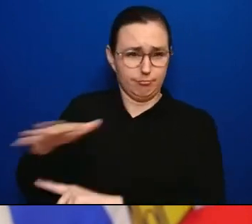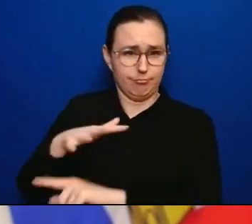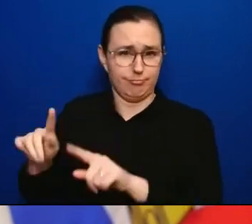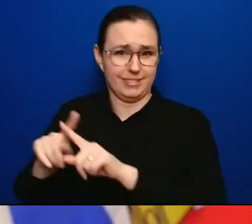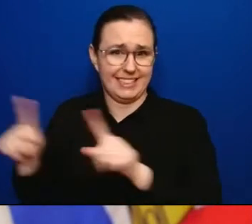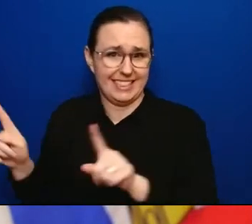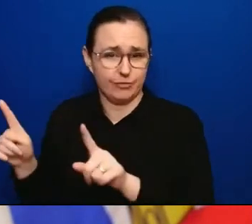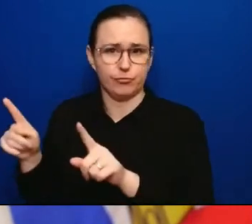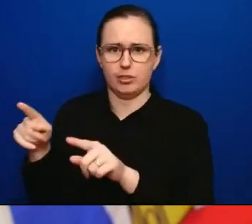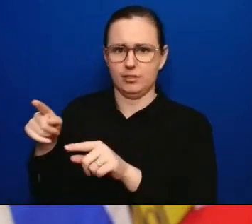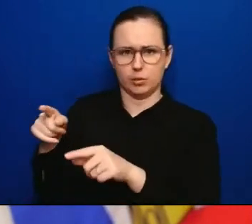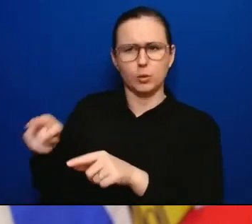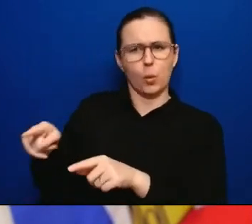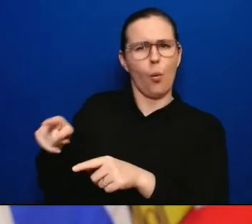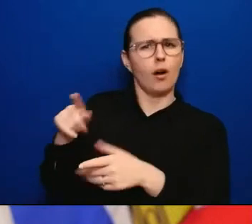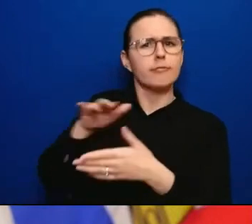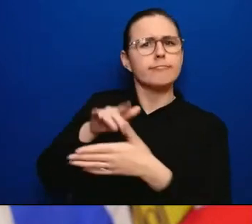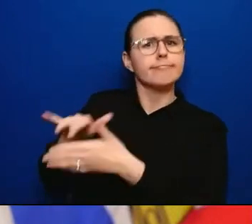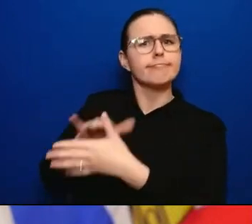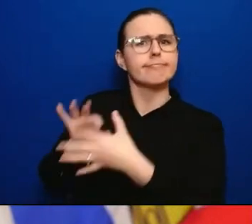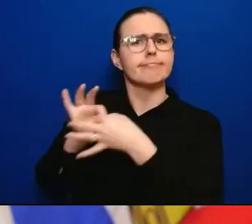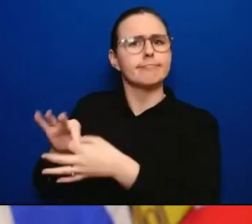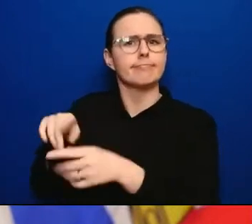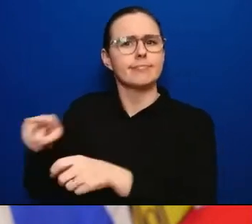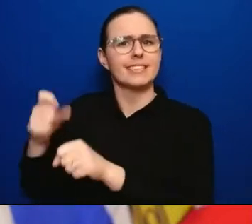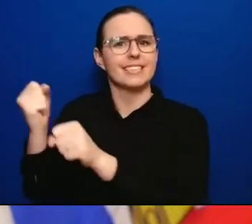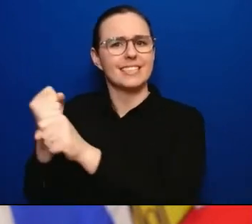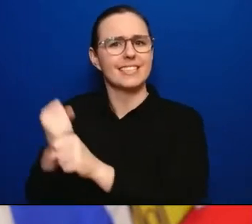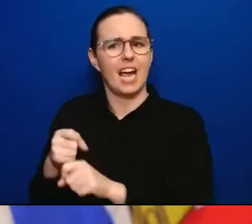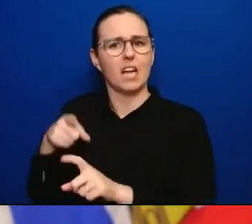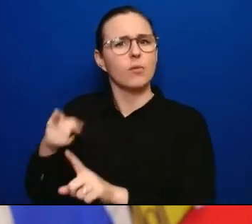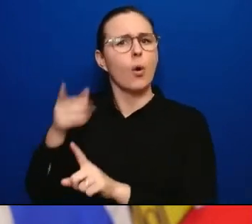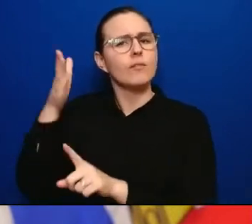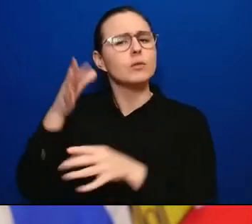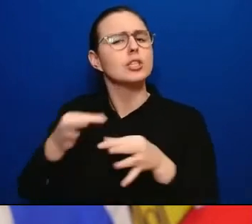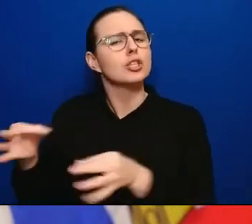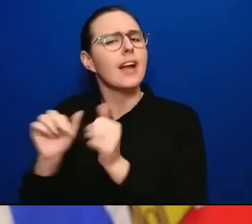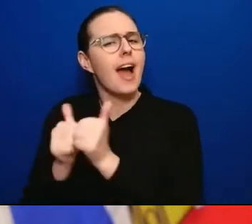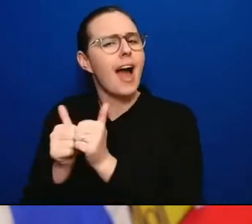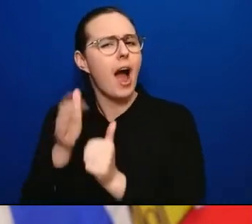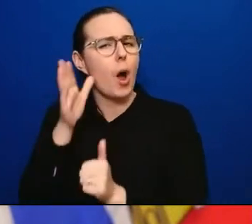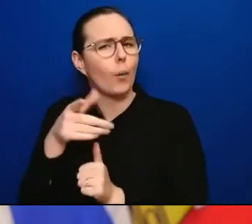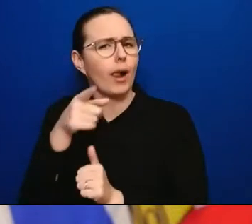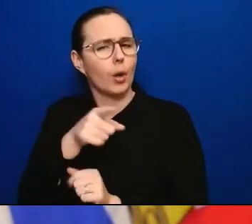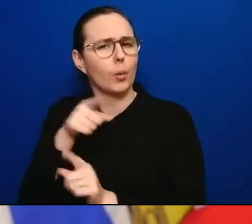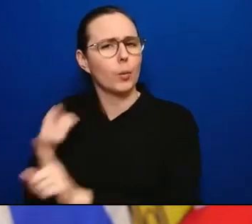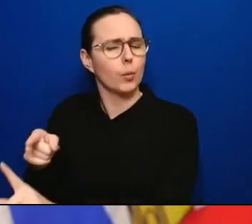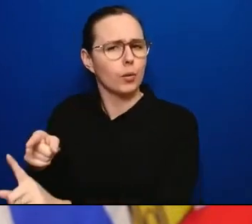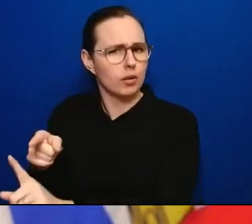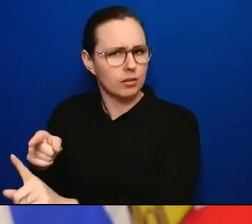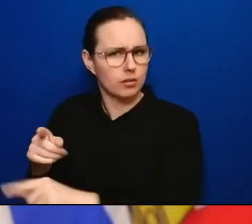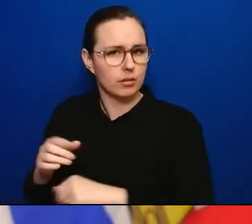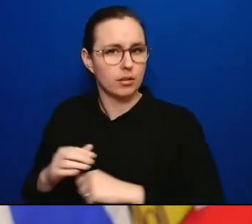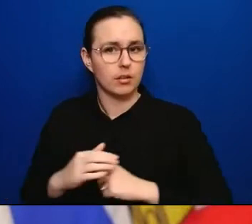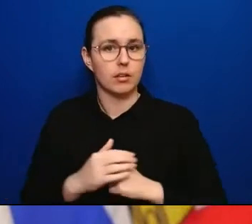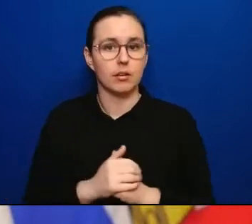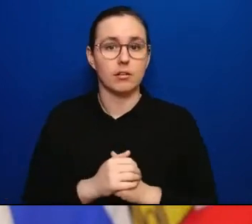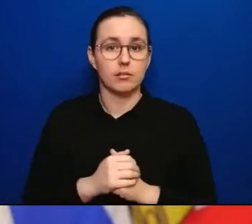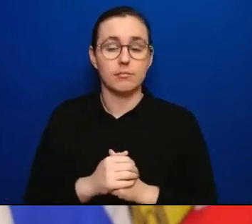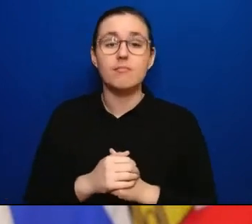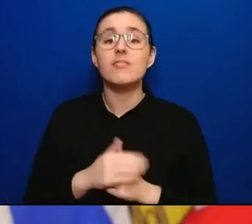different now. So what data are we looking at towards the future? And what do you say to industry who's